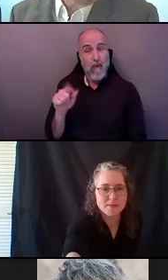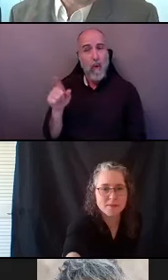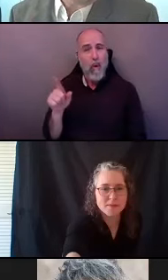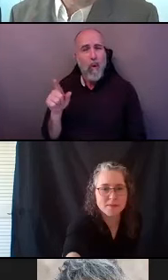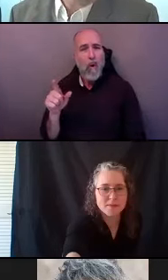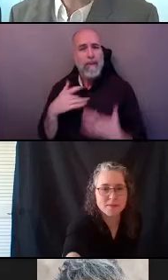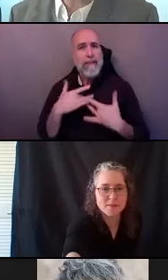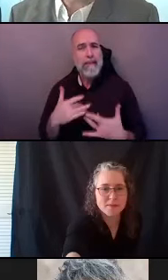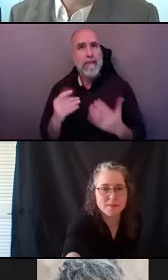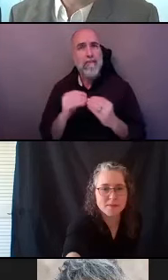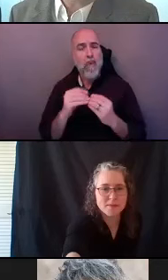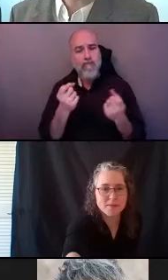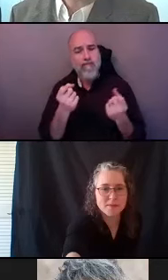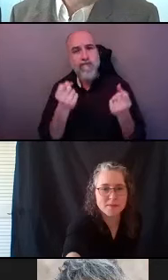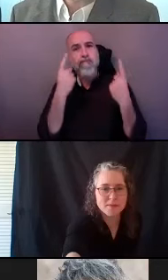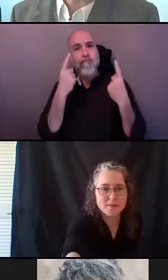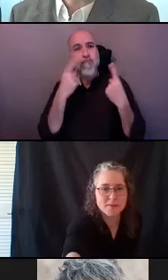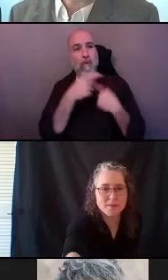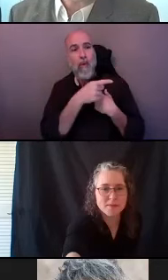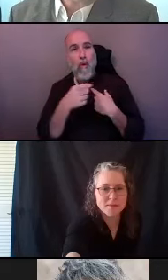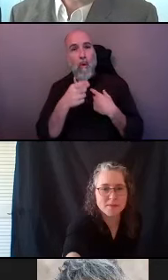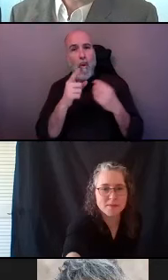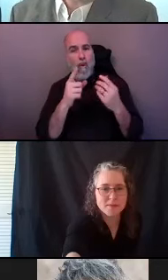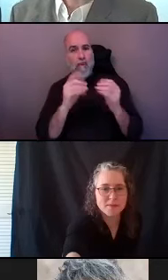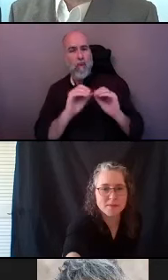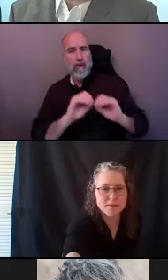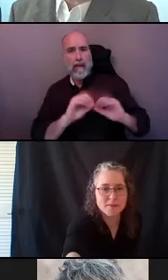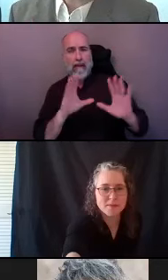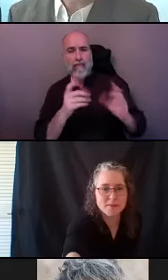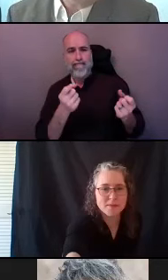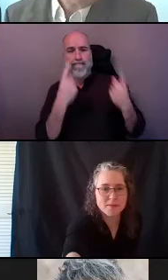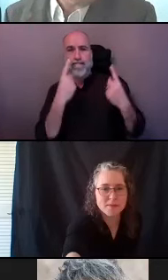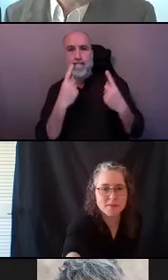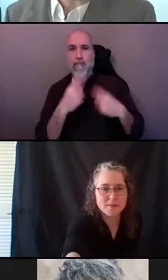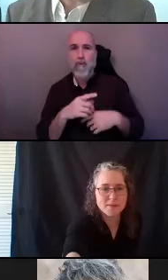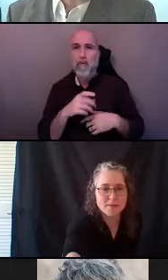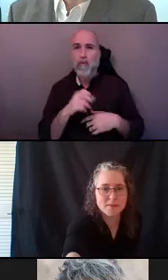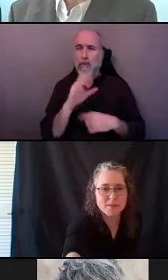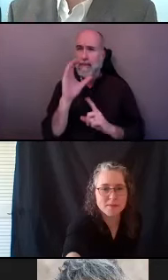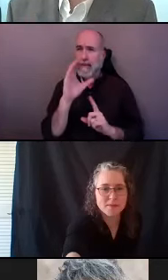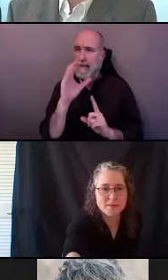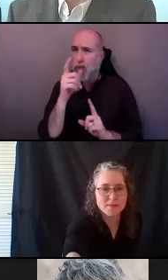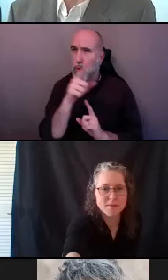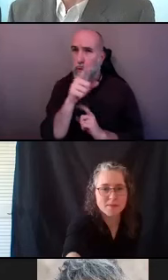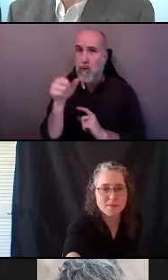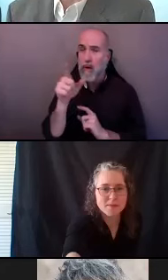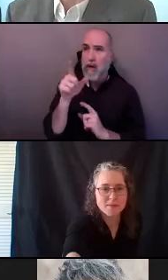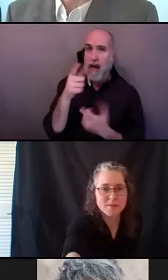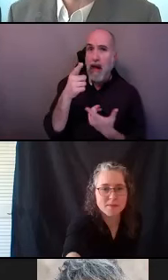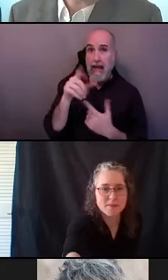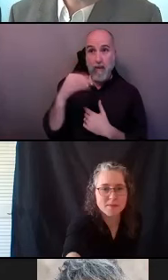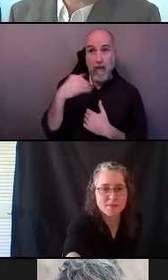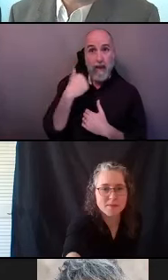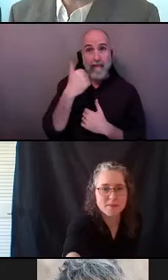the issues and the needs much more clearly. So seek them out, find out are there any elected